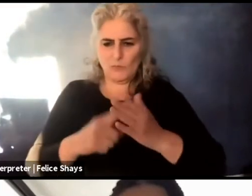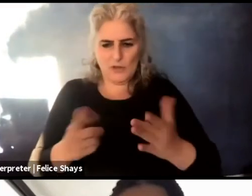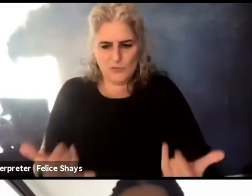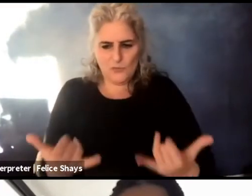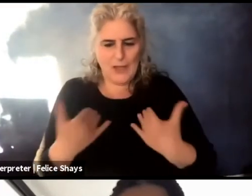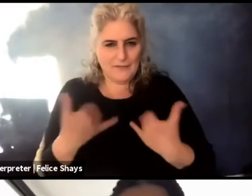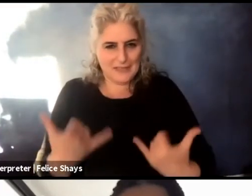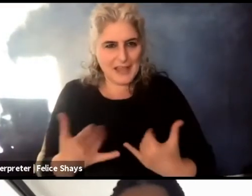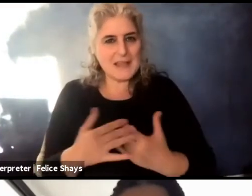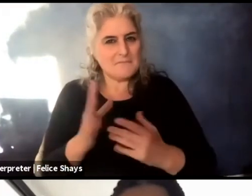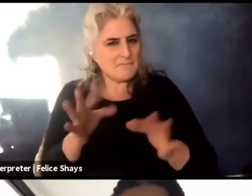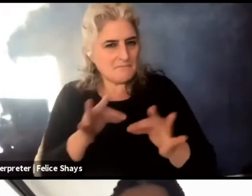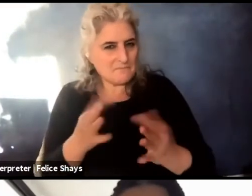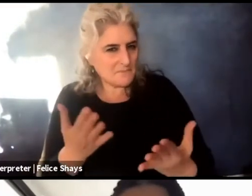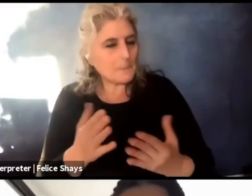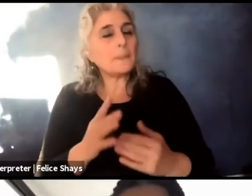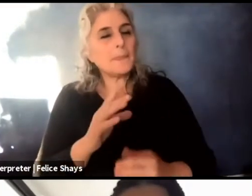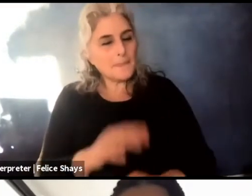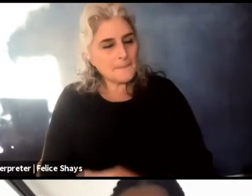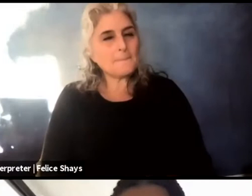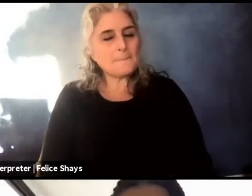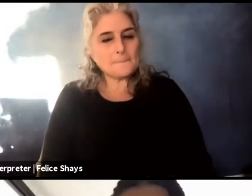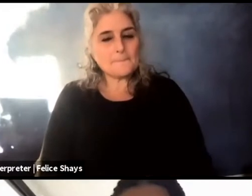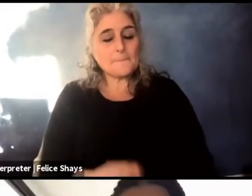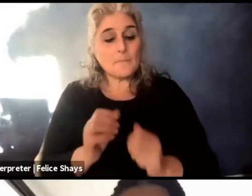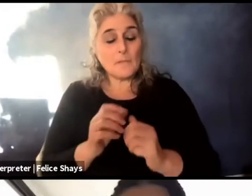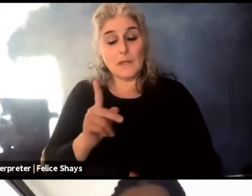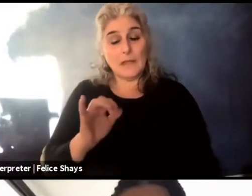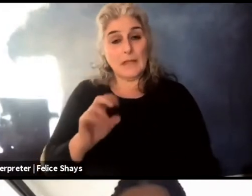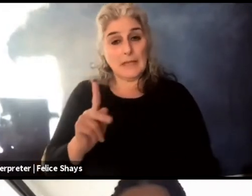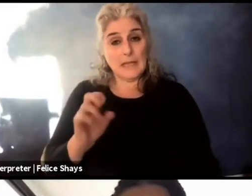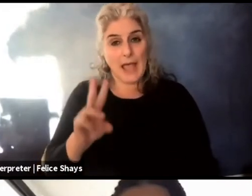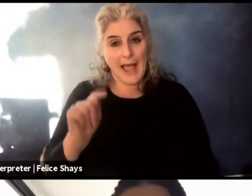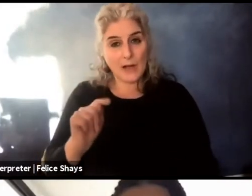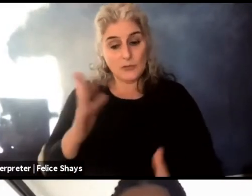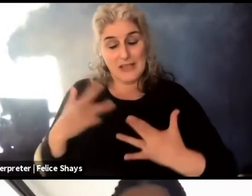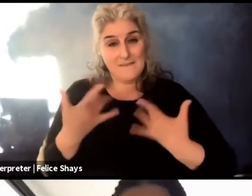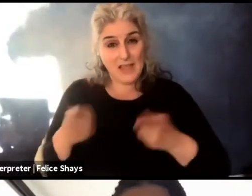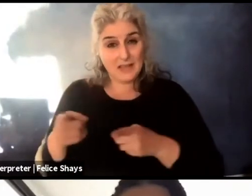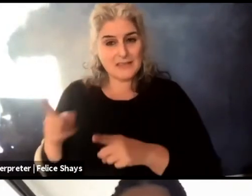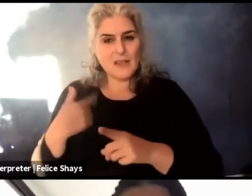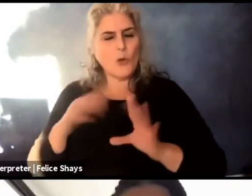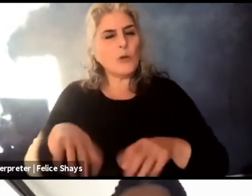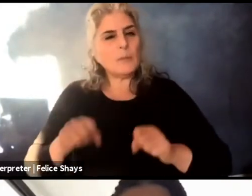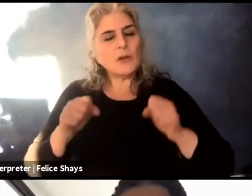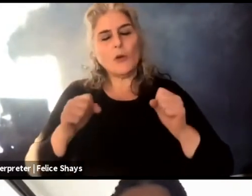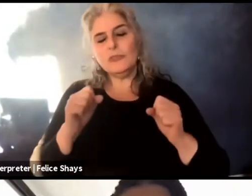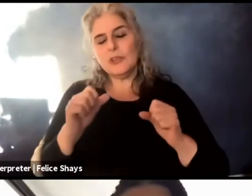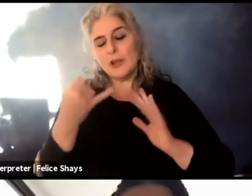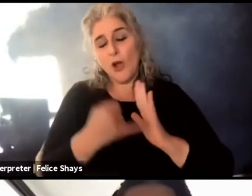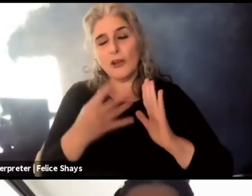Sure. You know, so with Kink Out Events, we've been hosting kind of art and activism